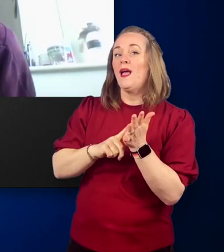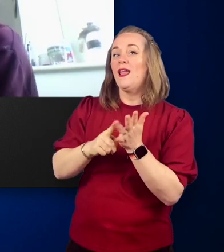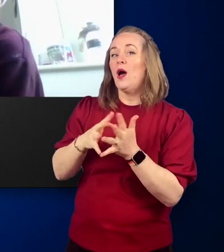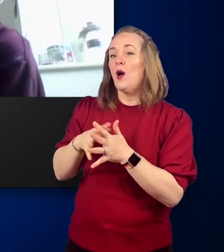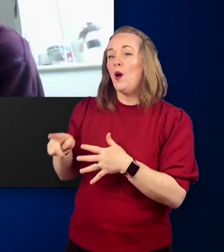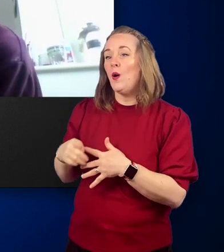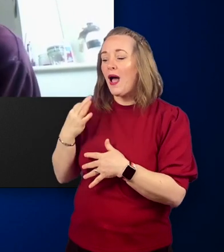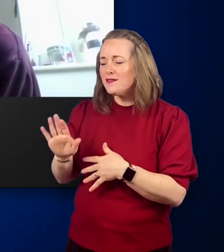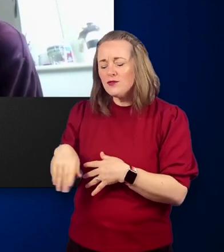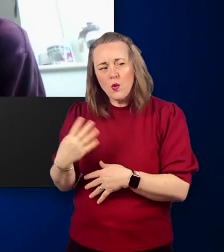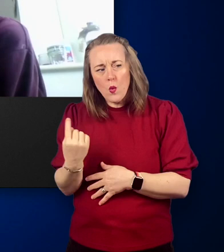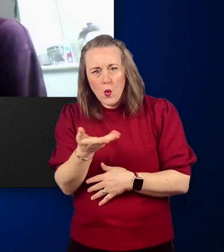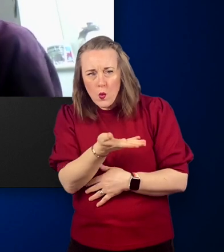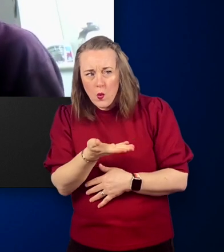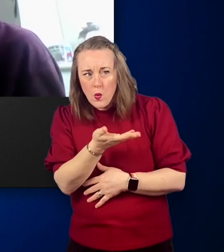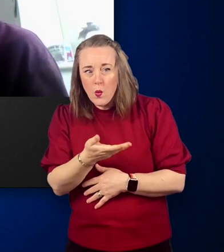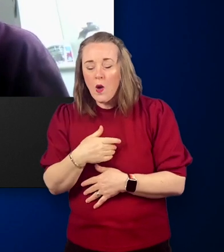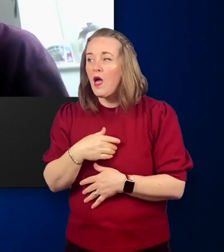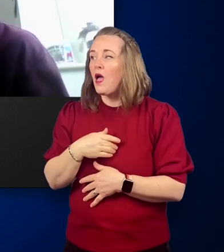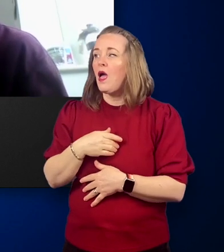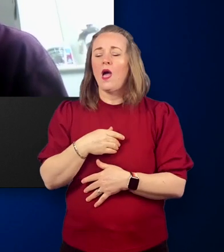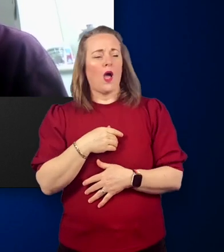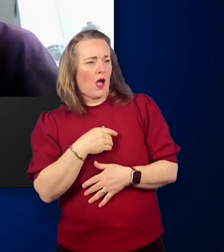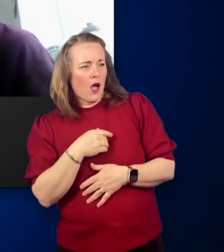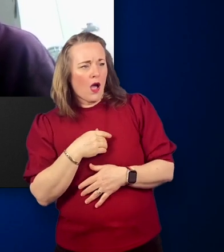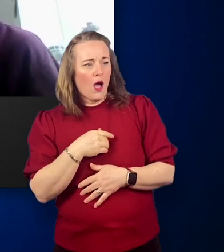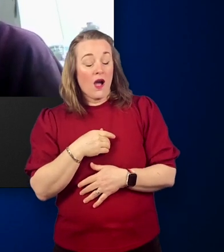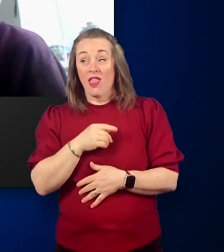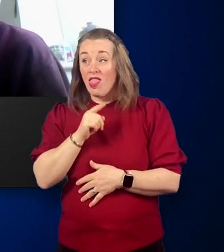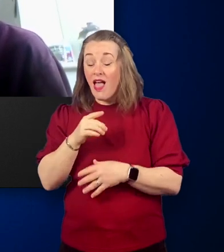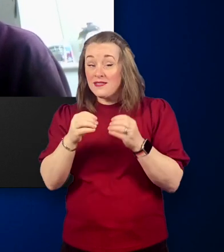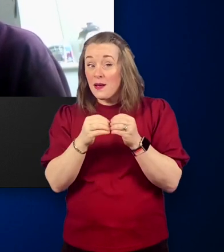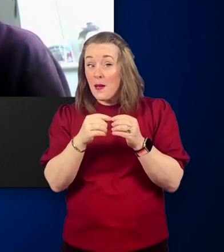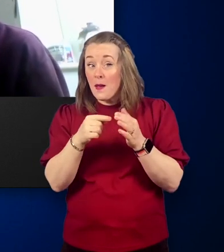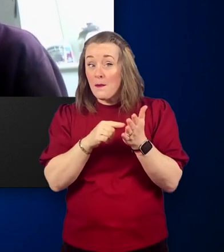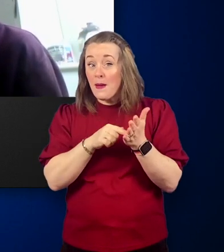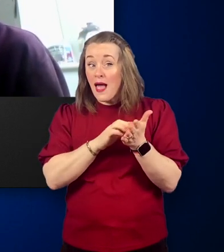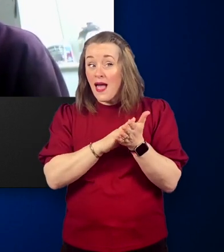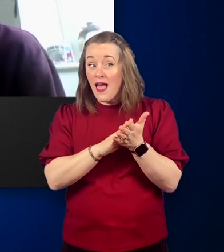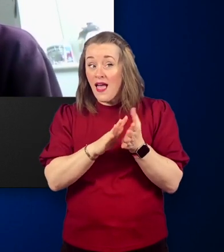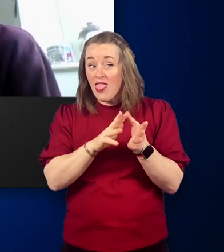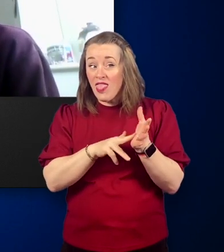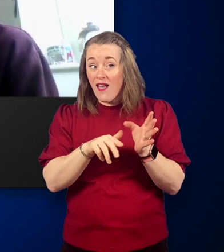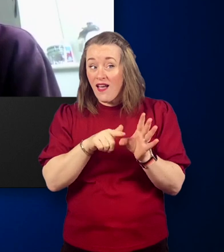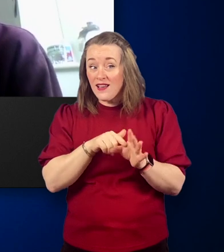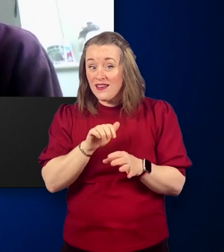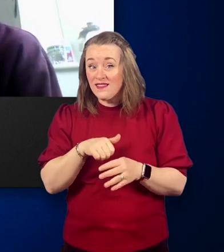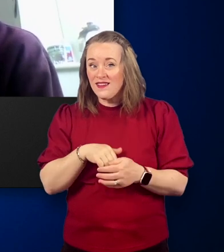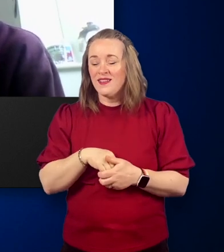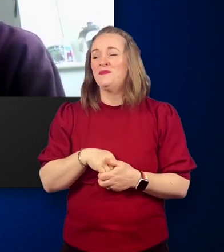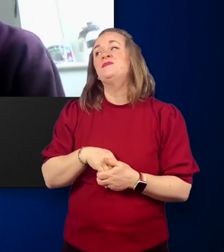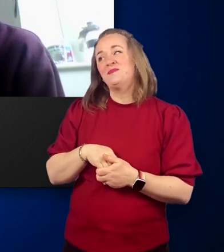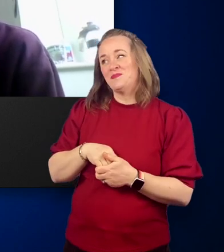this? Who's this though? That's Beth. Bethany.